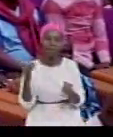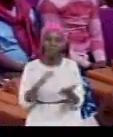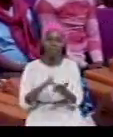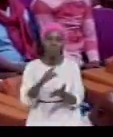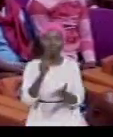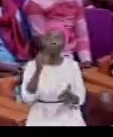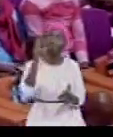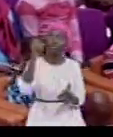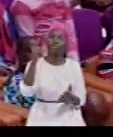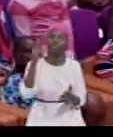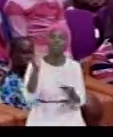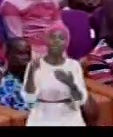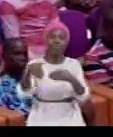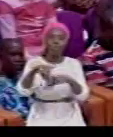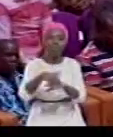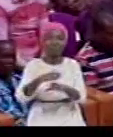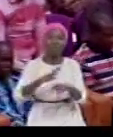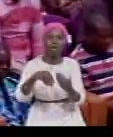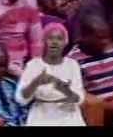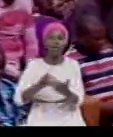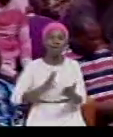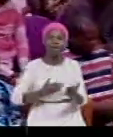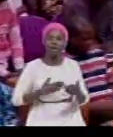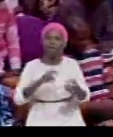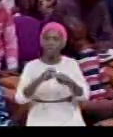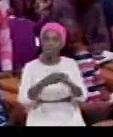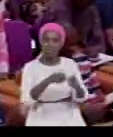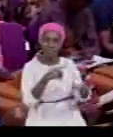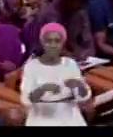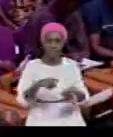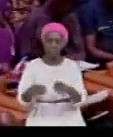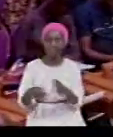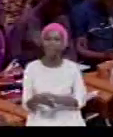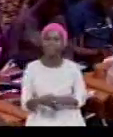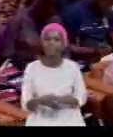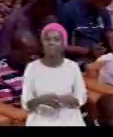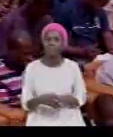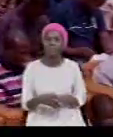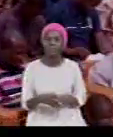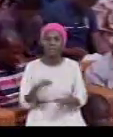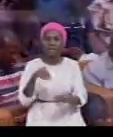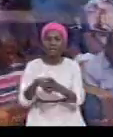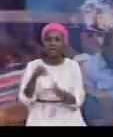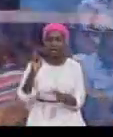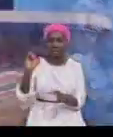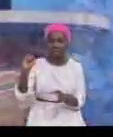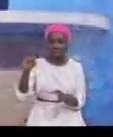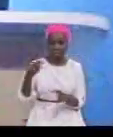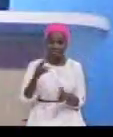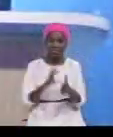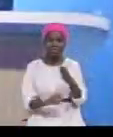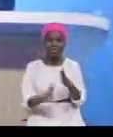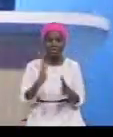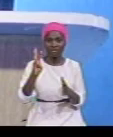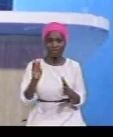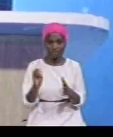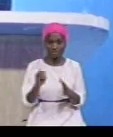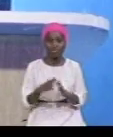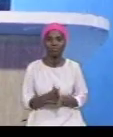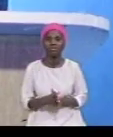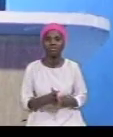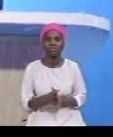our afflictions. We're looking at Isaiah chapter 40, and in Isaiah chapter 40, we're